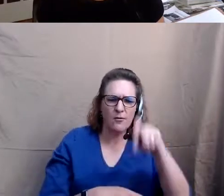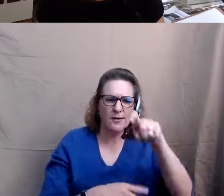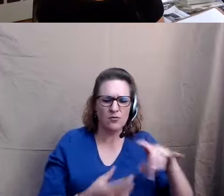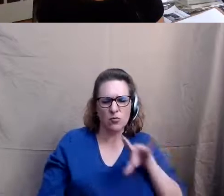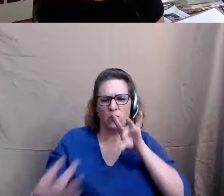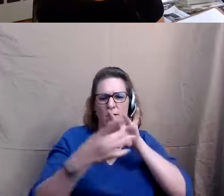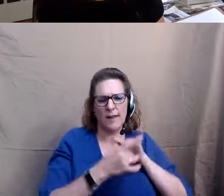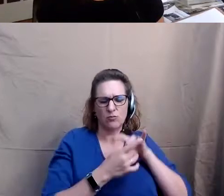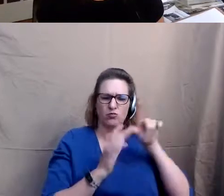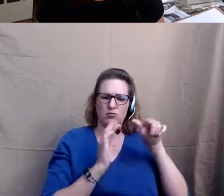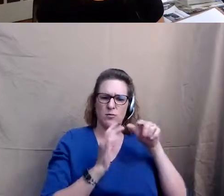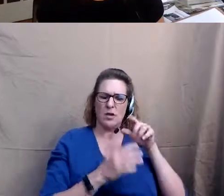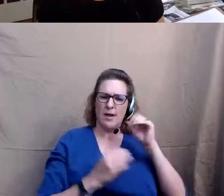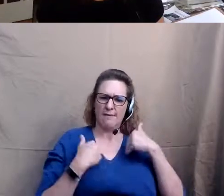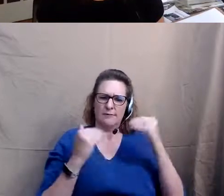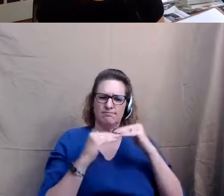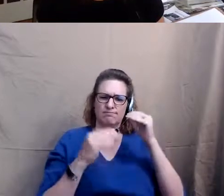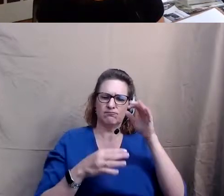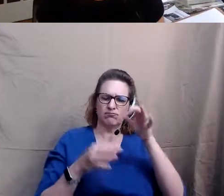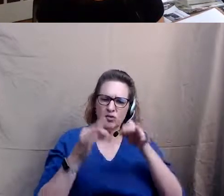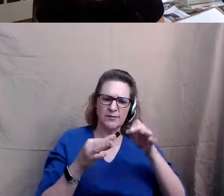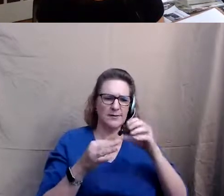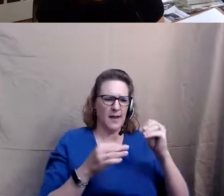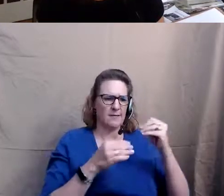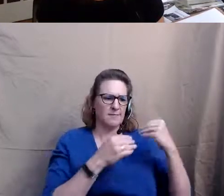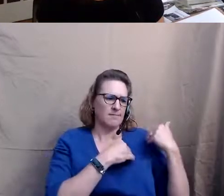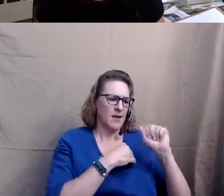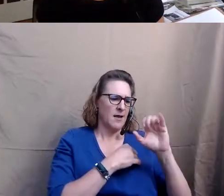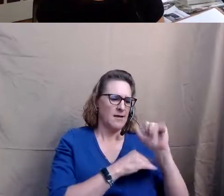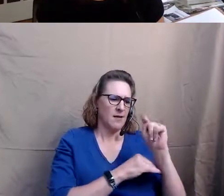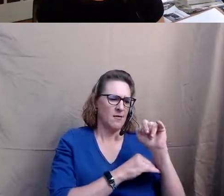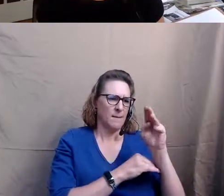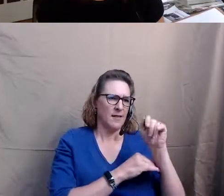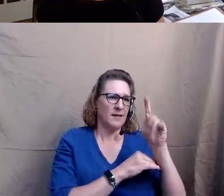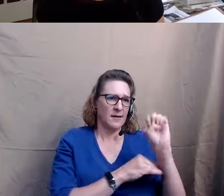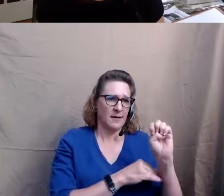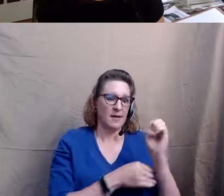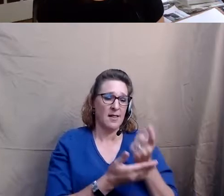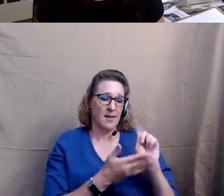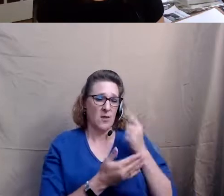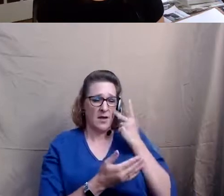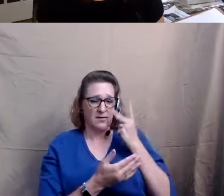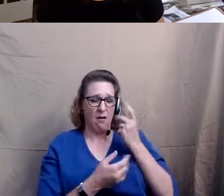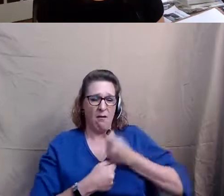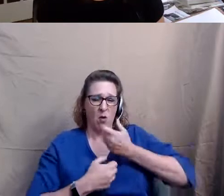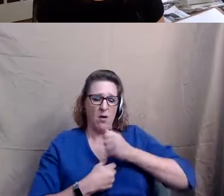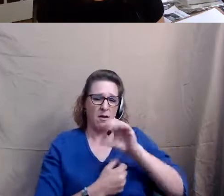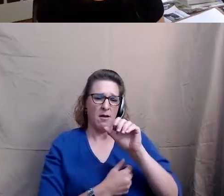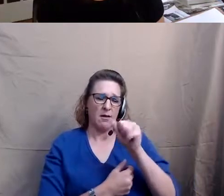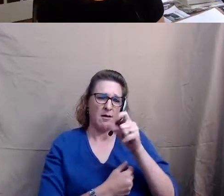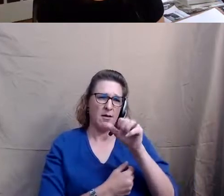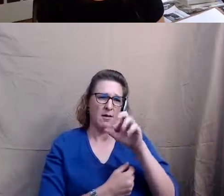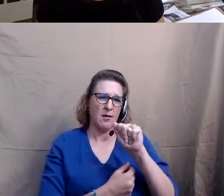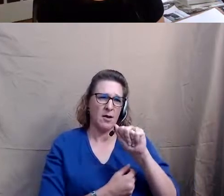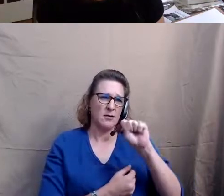and accountability. Last week, I saw the words of the poet Lucille Clifton, which struck me as particularly apt for where